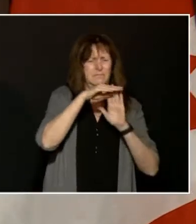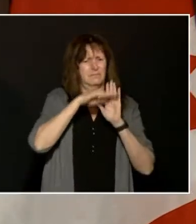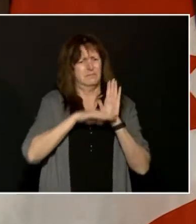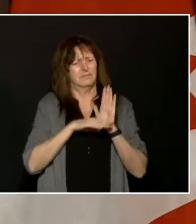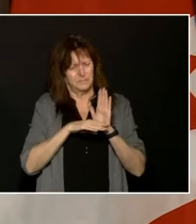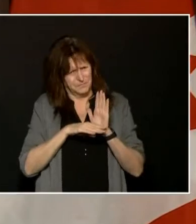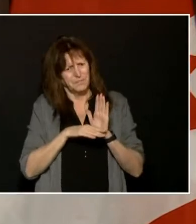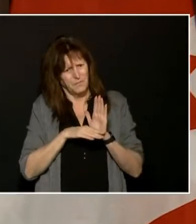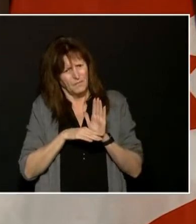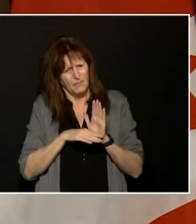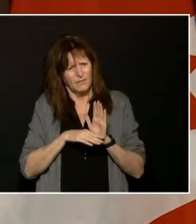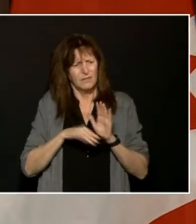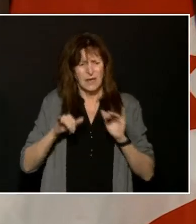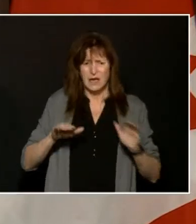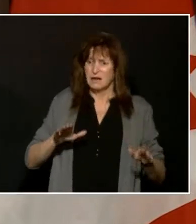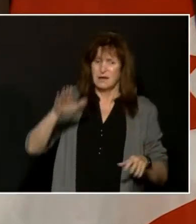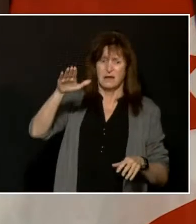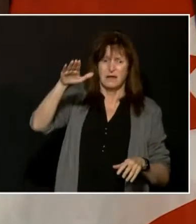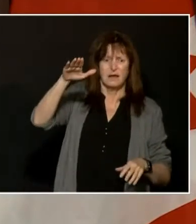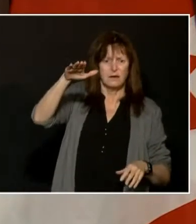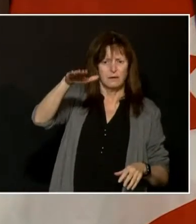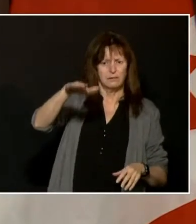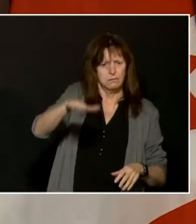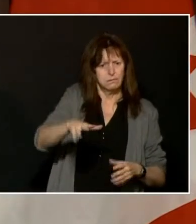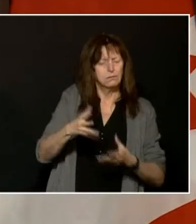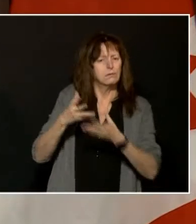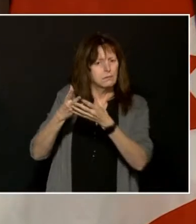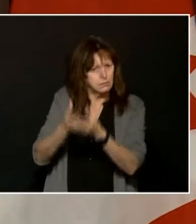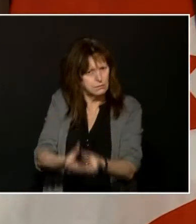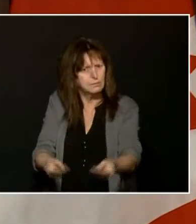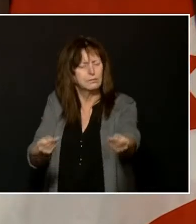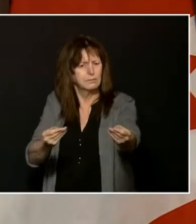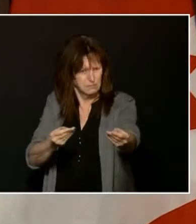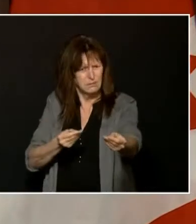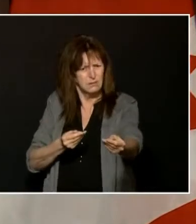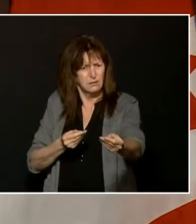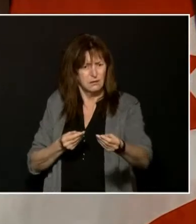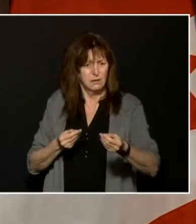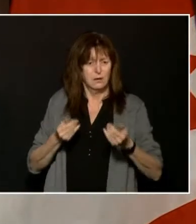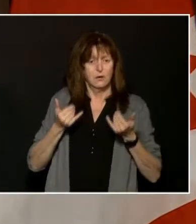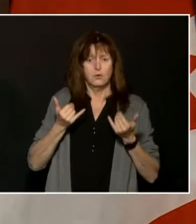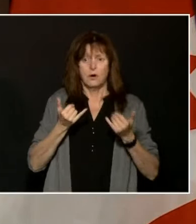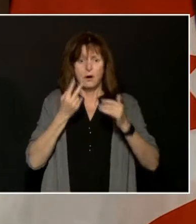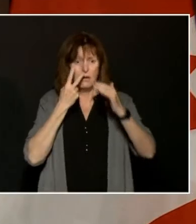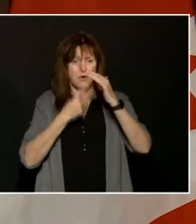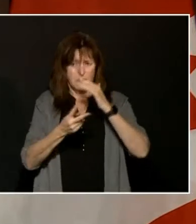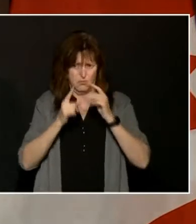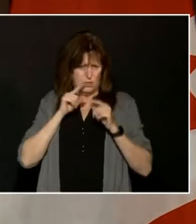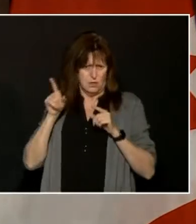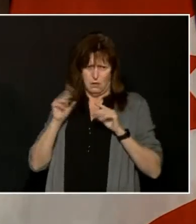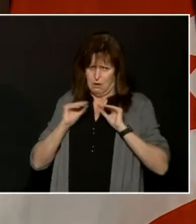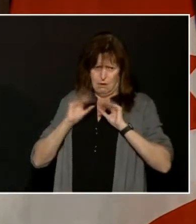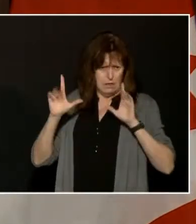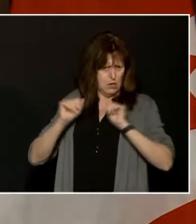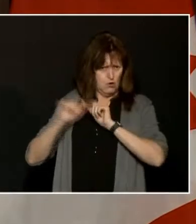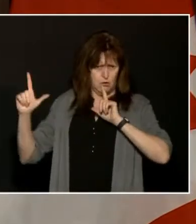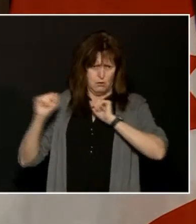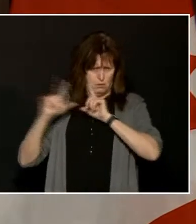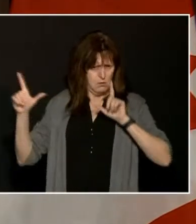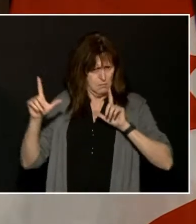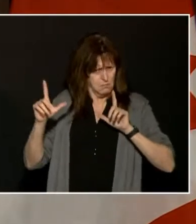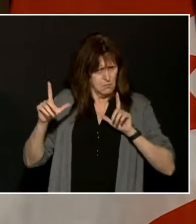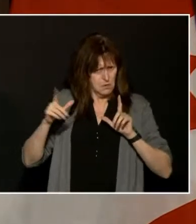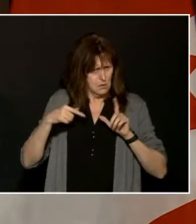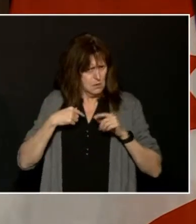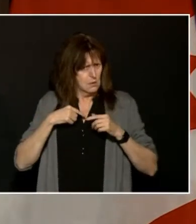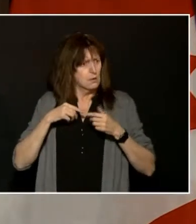associated ills. The projections we'll present today are clear. We are doing better than much of the world, but we're nowhere